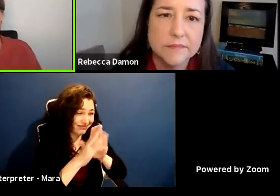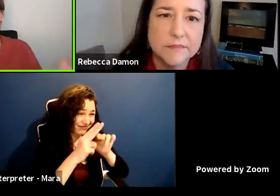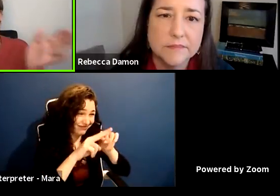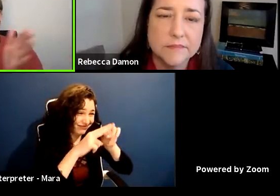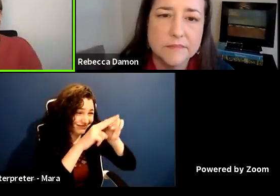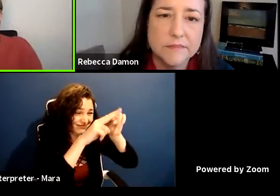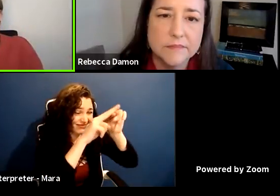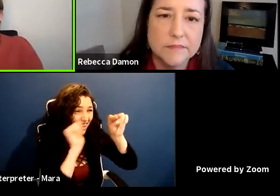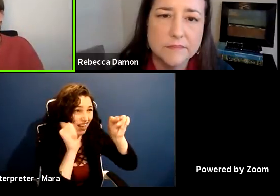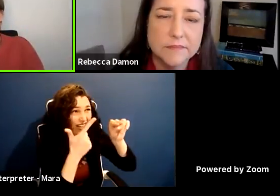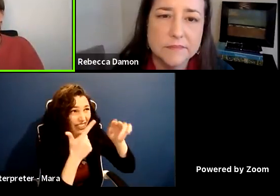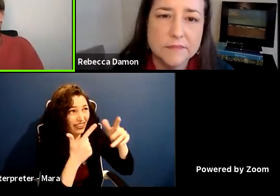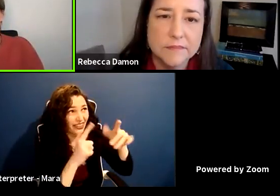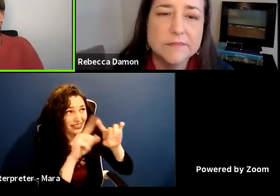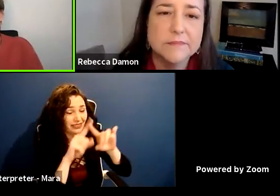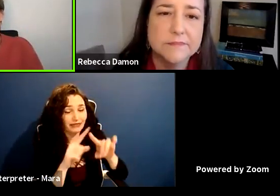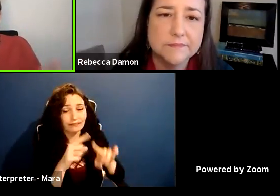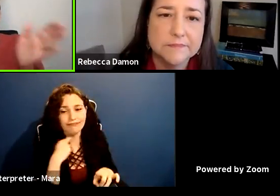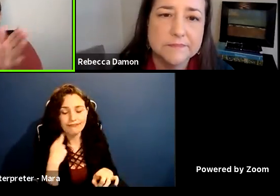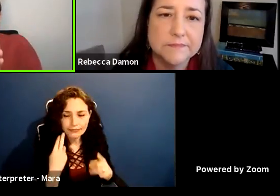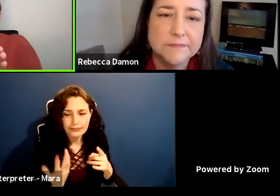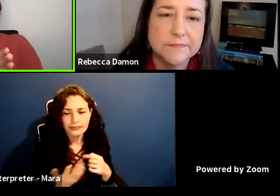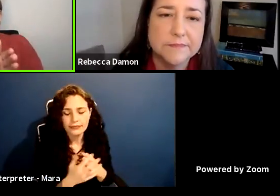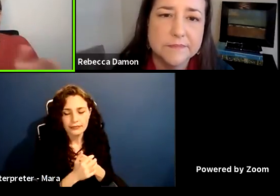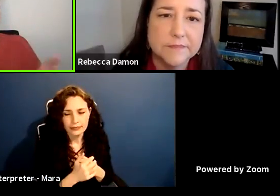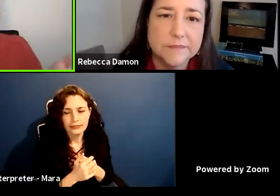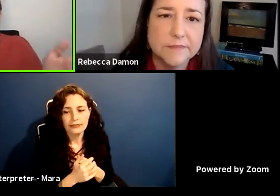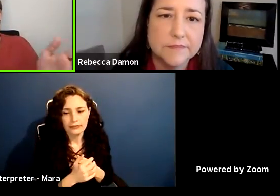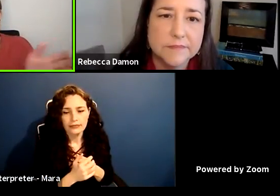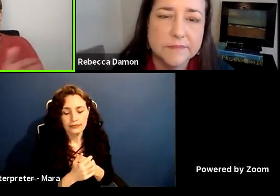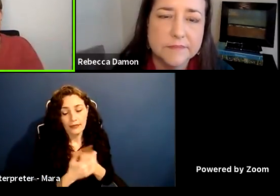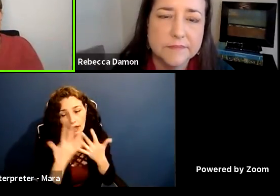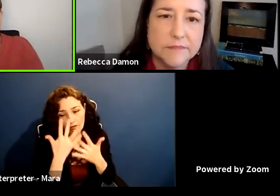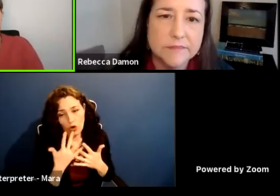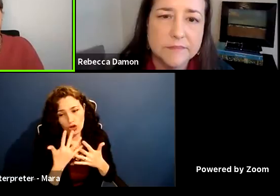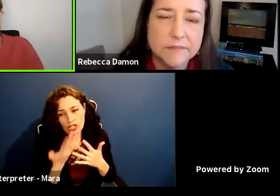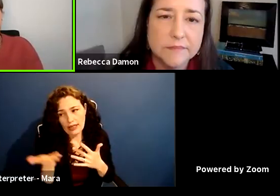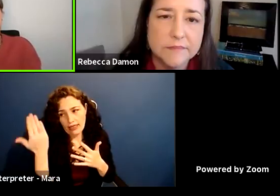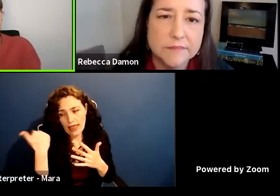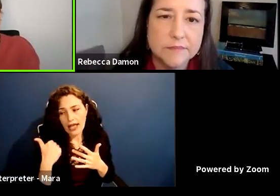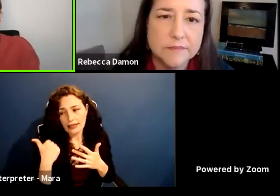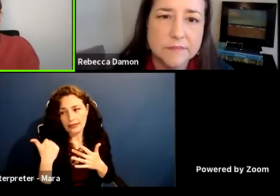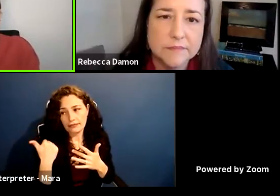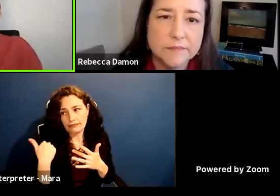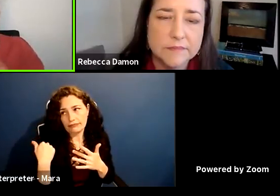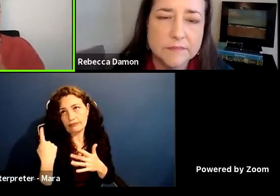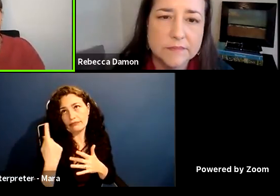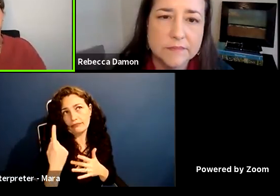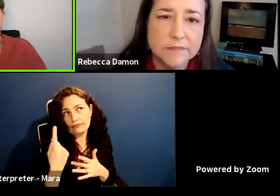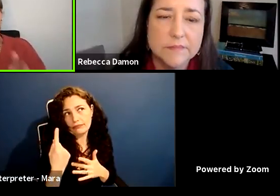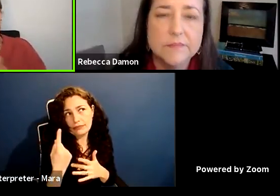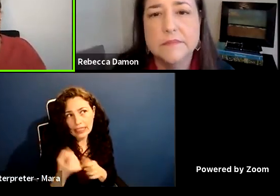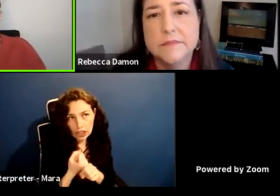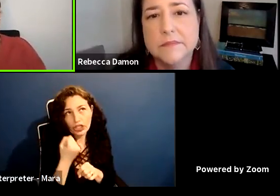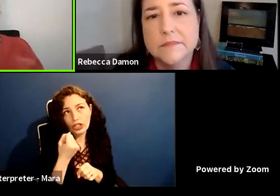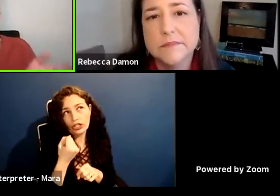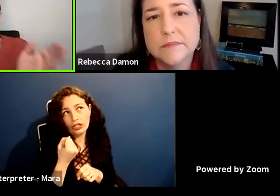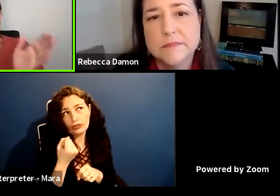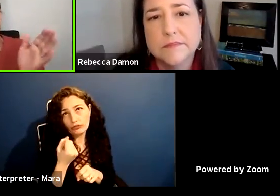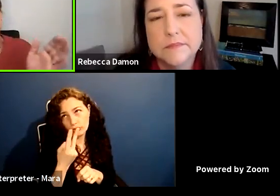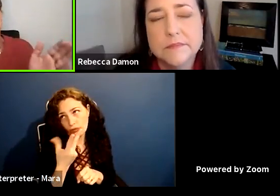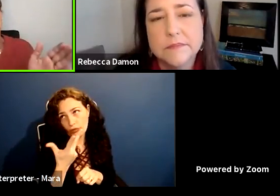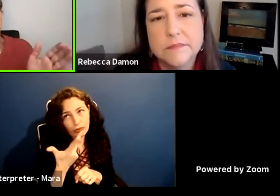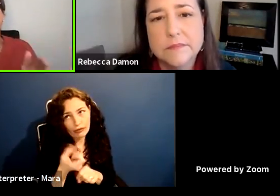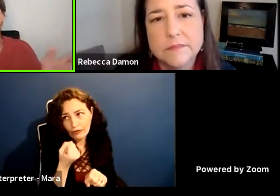unfortunately through the, last this last year and a half, 2 years, 3 years, 4 years,